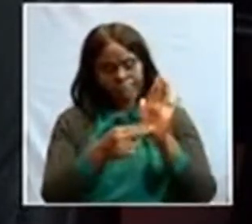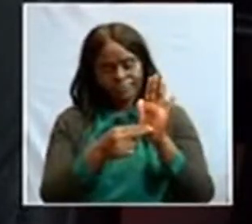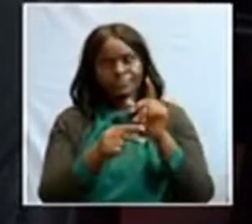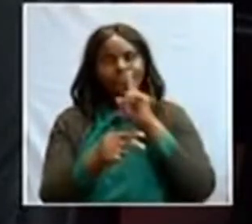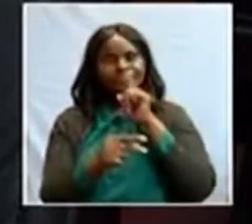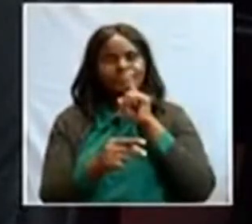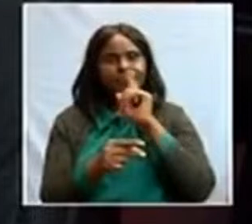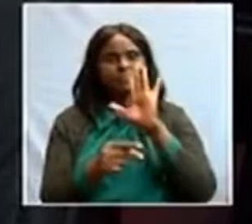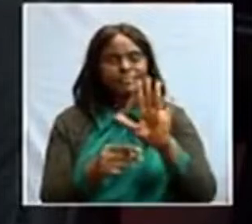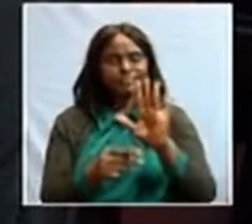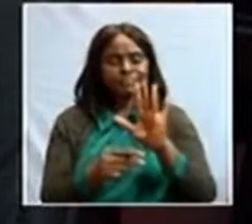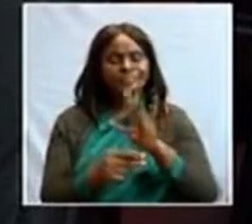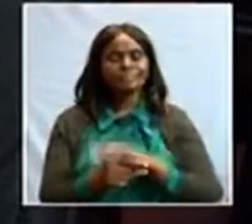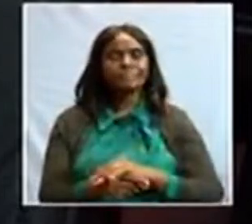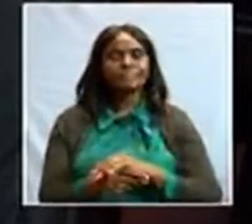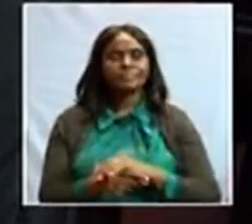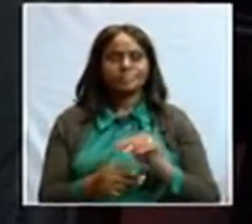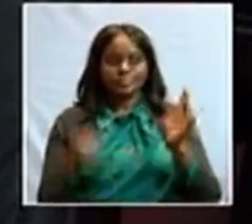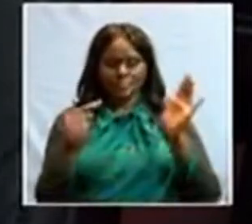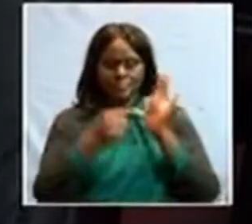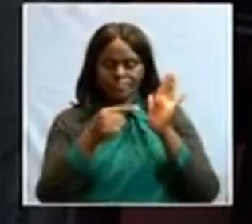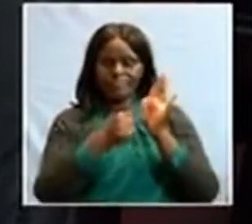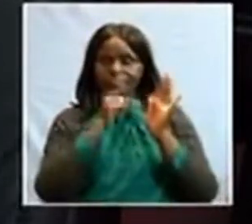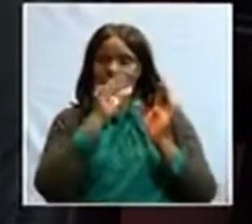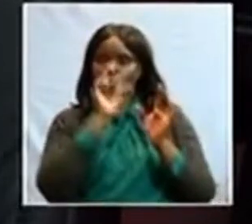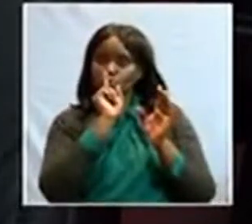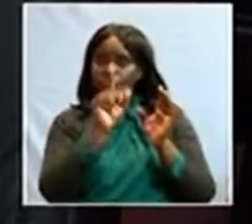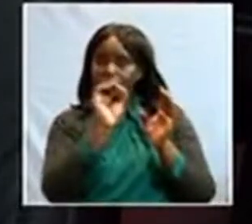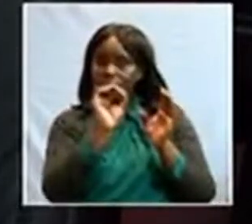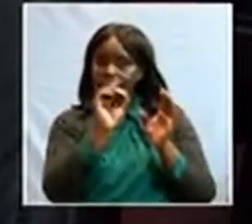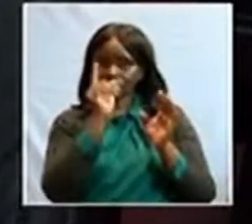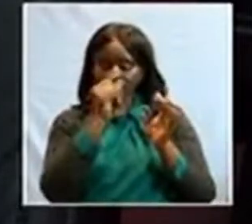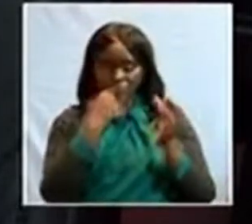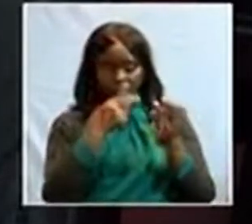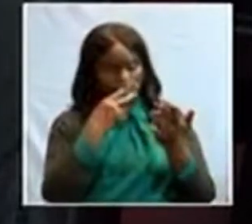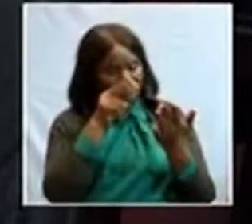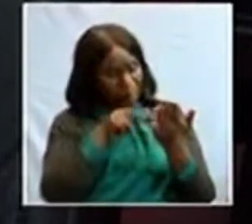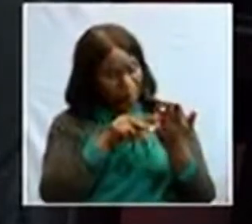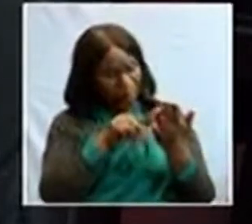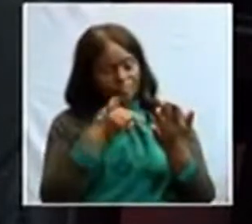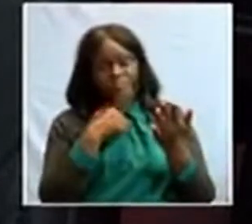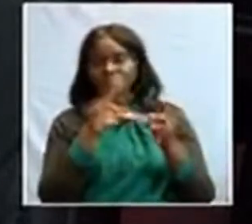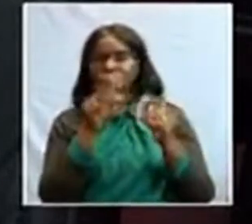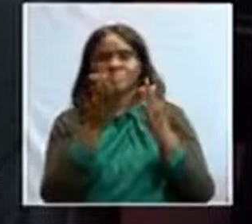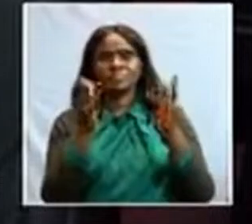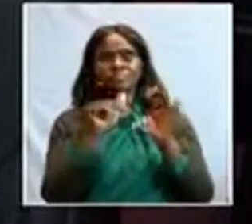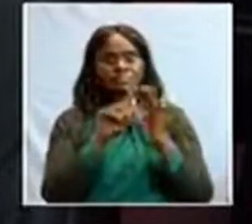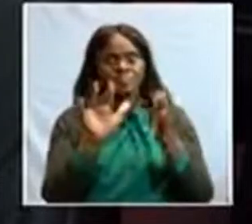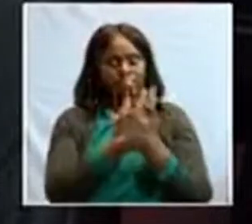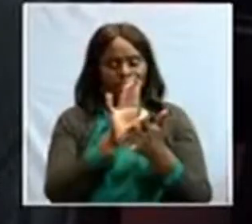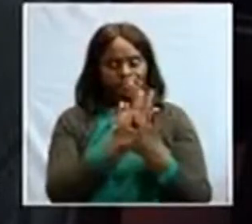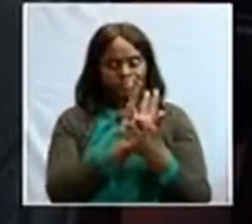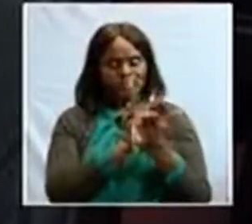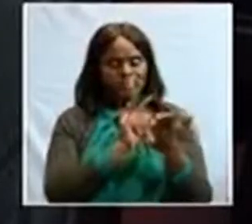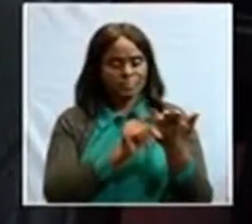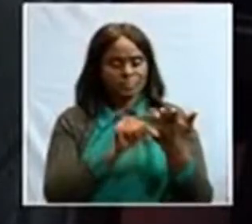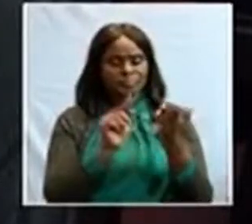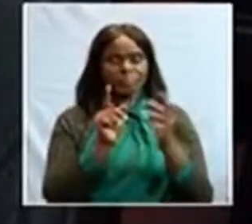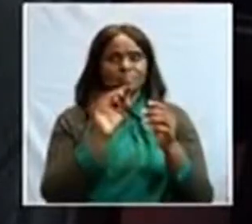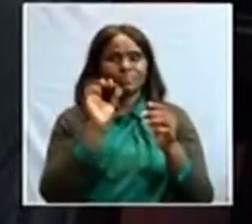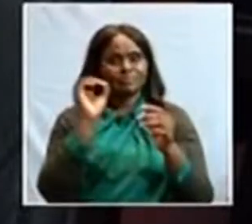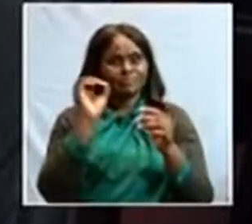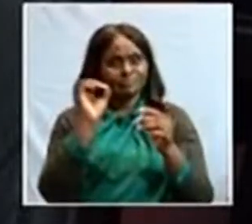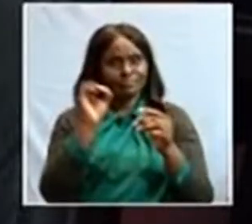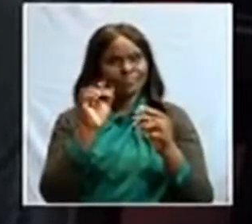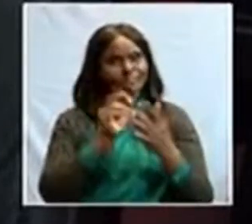authentic? Because this is not an authentic document for me if I look at it. There's nowhere on the pages where it is